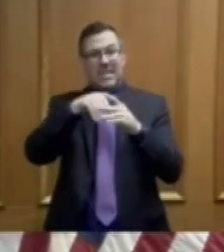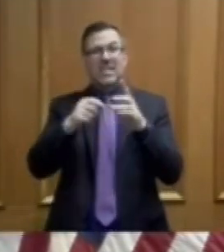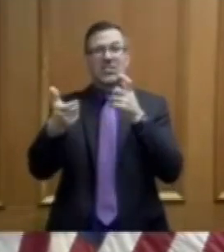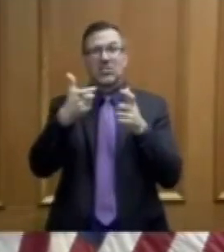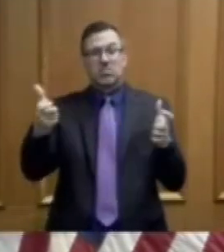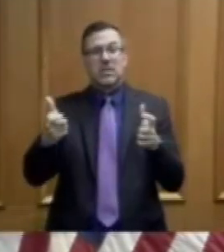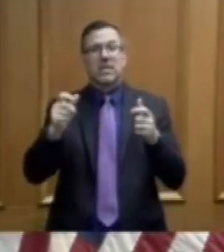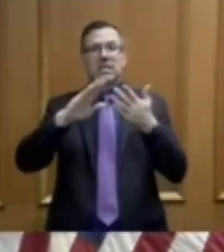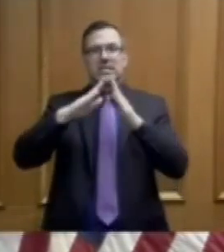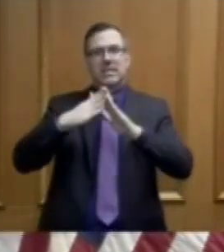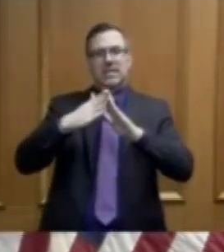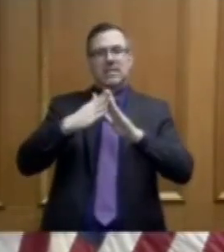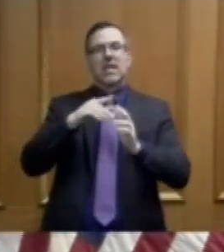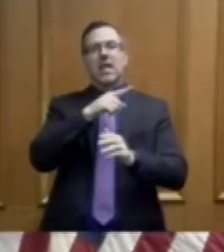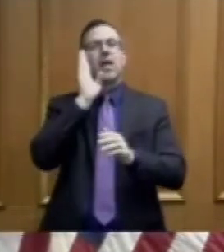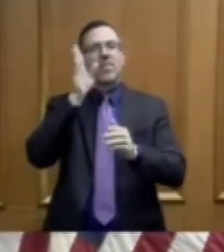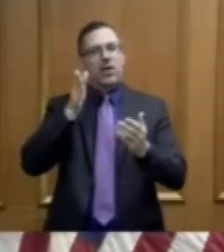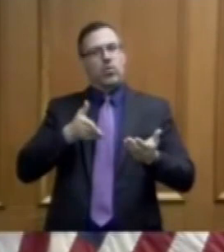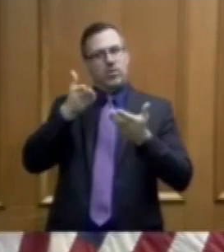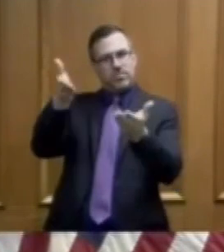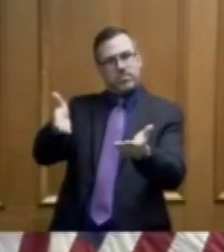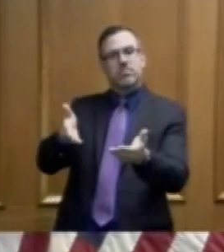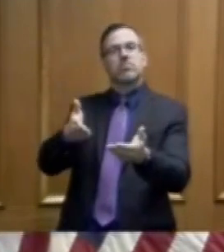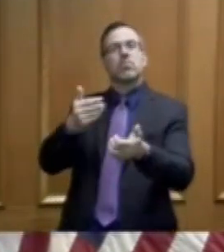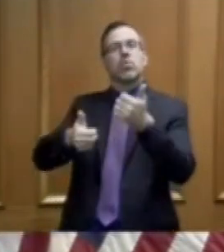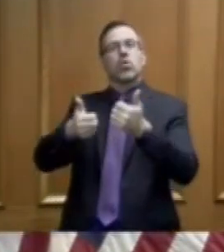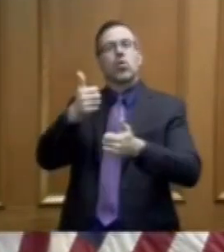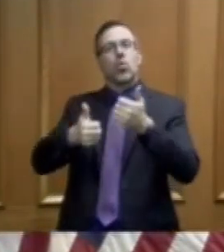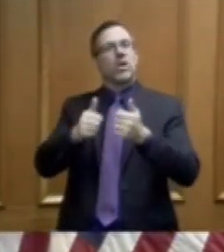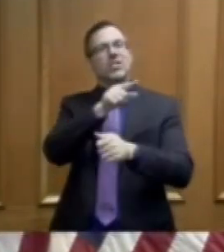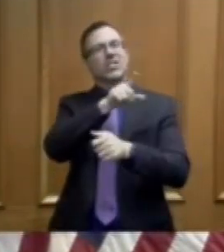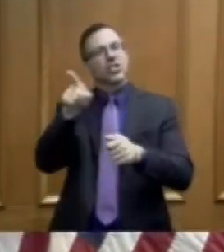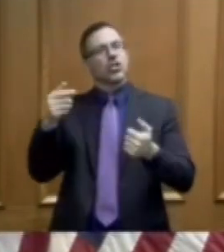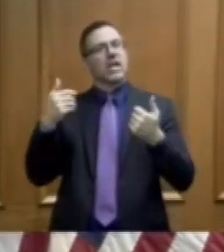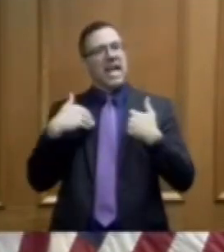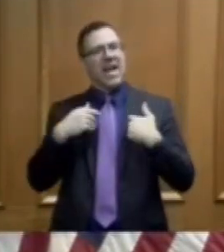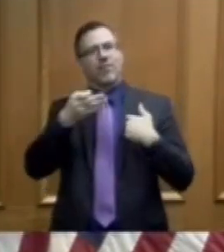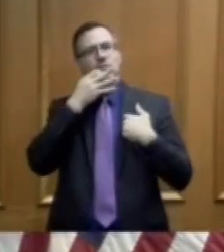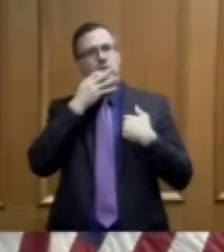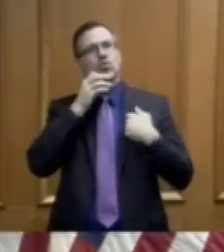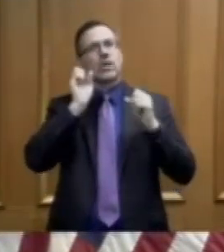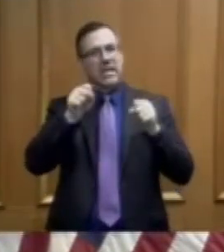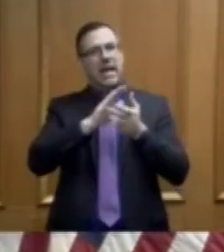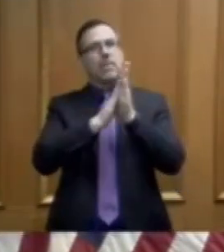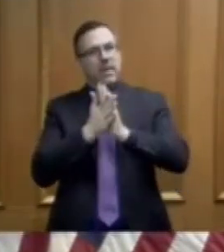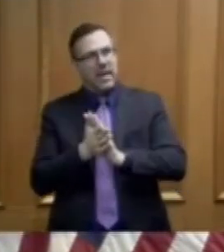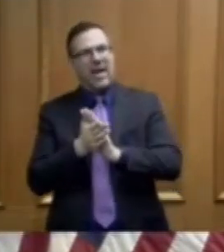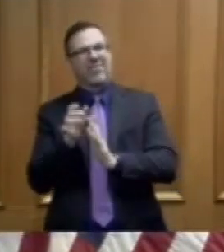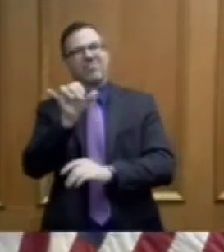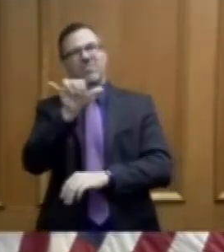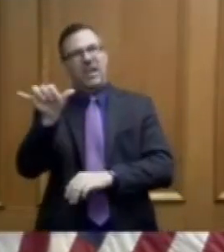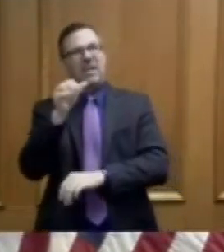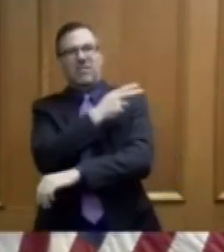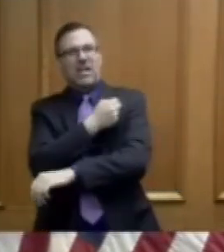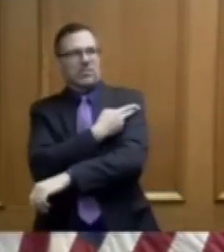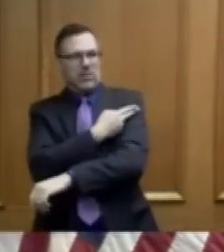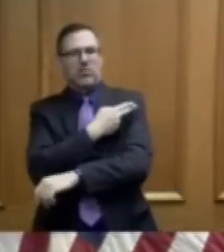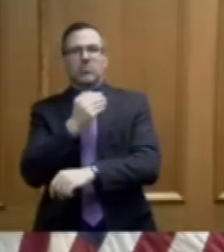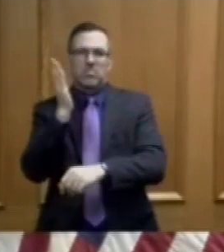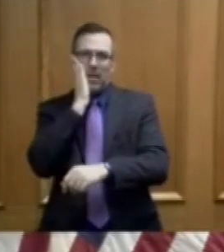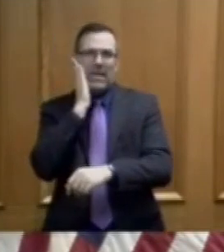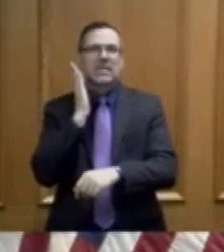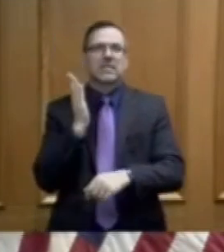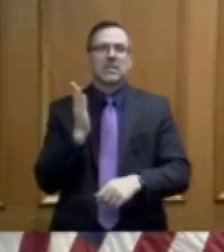which sites can be turned around the quickest and which ones are going to provide the right kind of atmosphere for what we